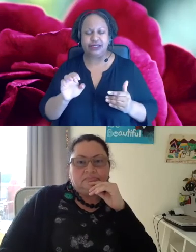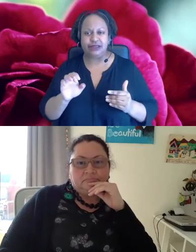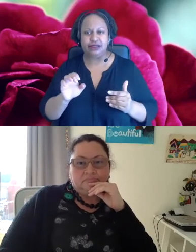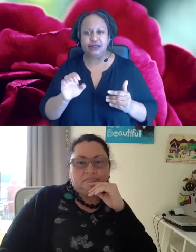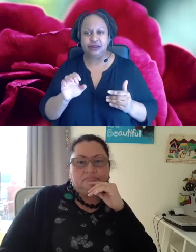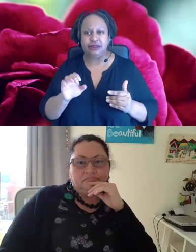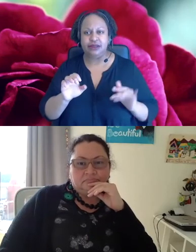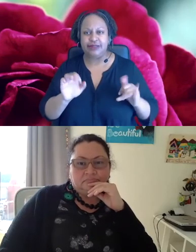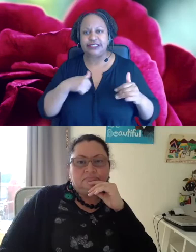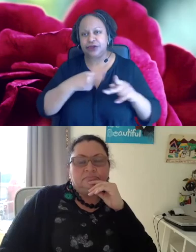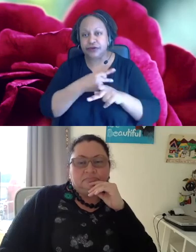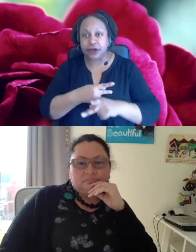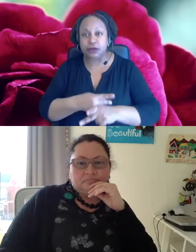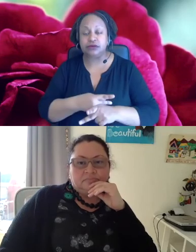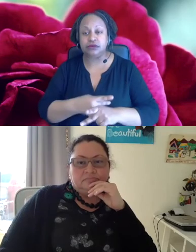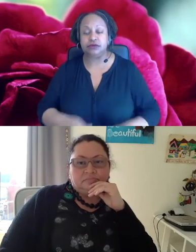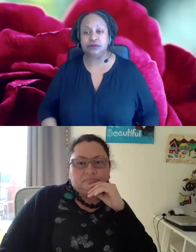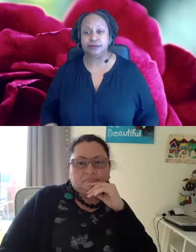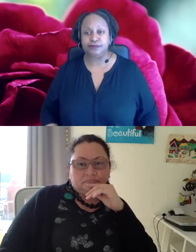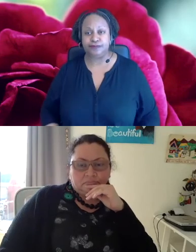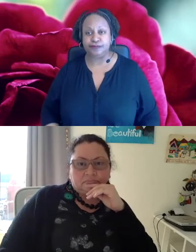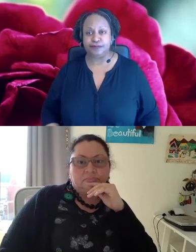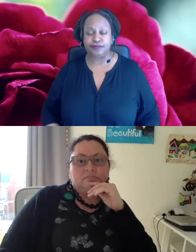So that's how you would do it.